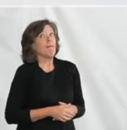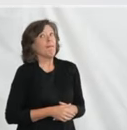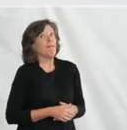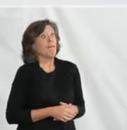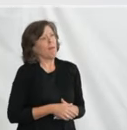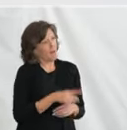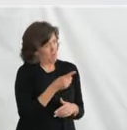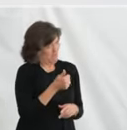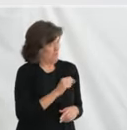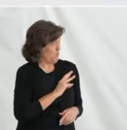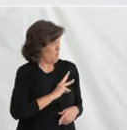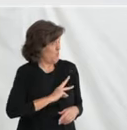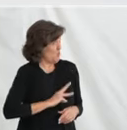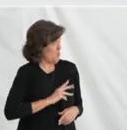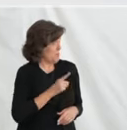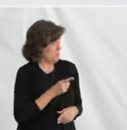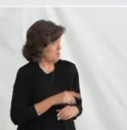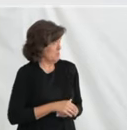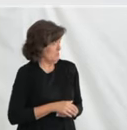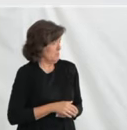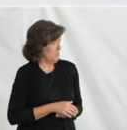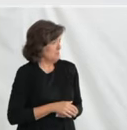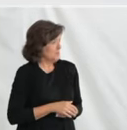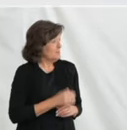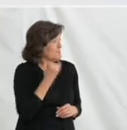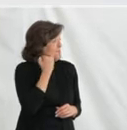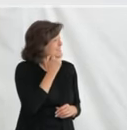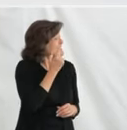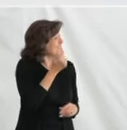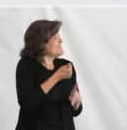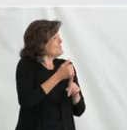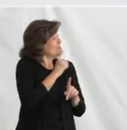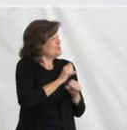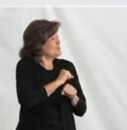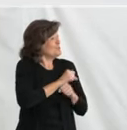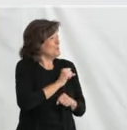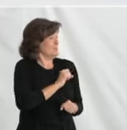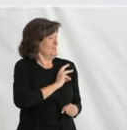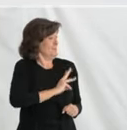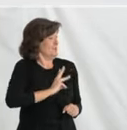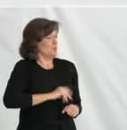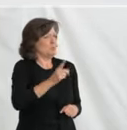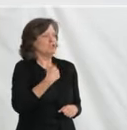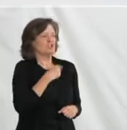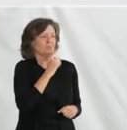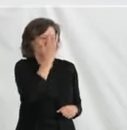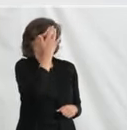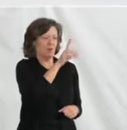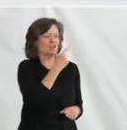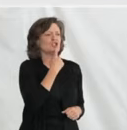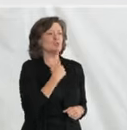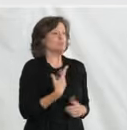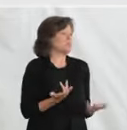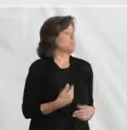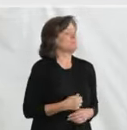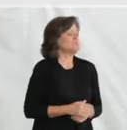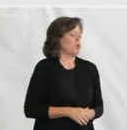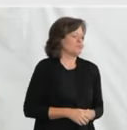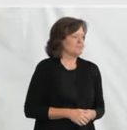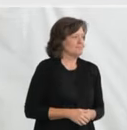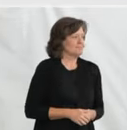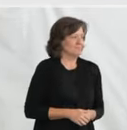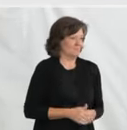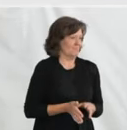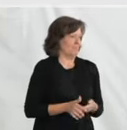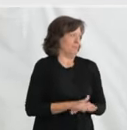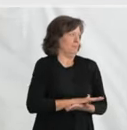are you Wonder Woman? Because if she were a superhero, she'd have been too smart for that. She'd have said no. Now, everybody in the